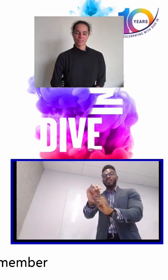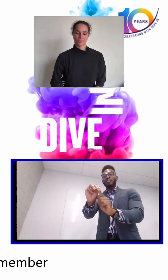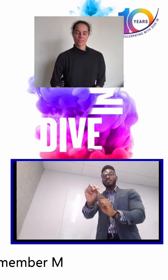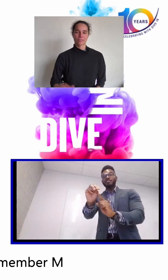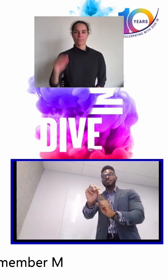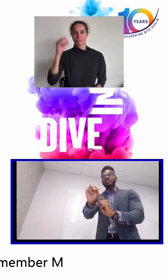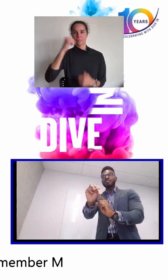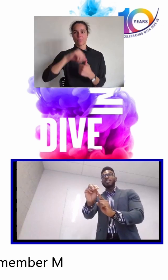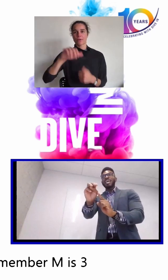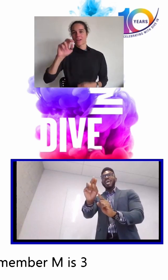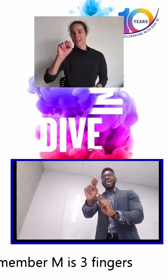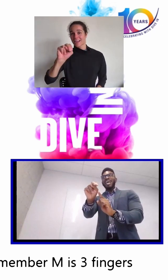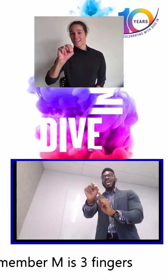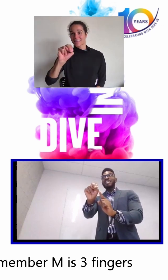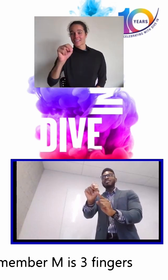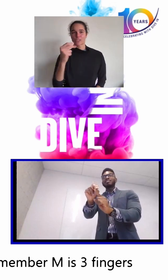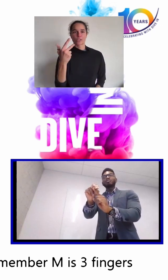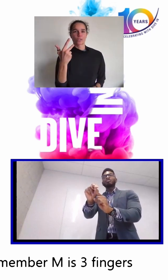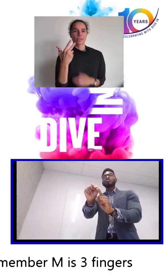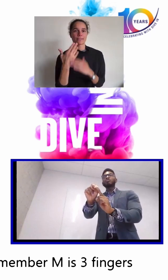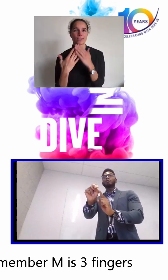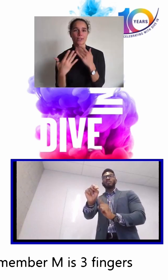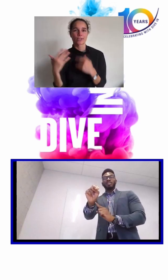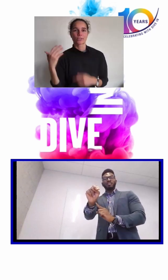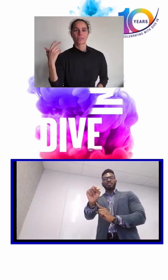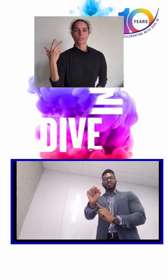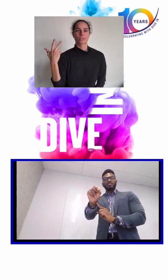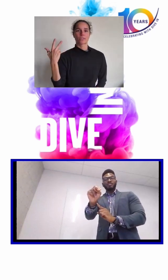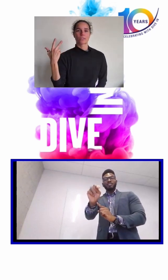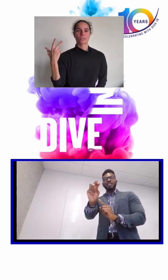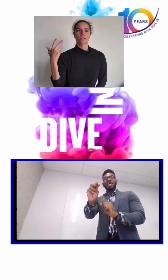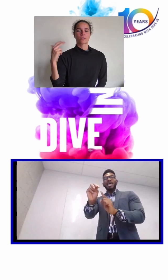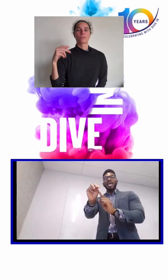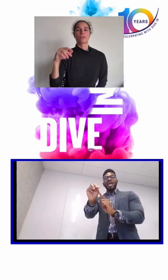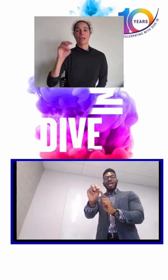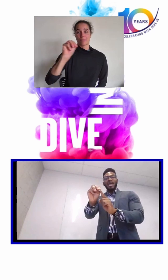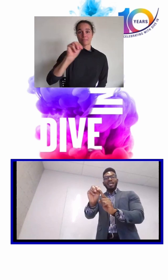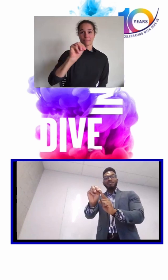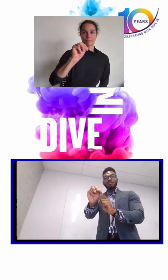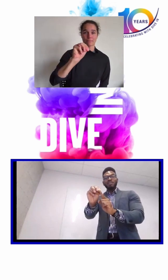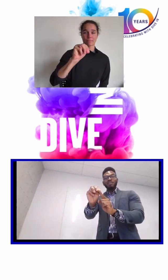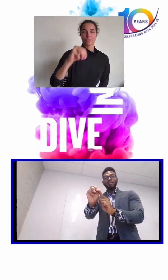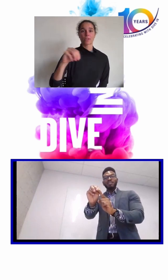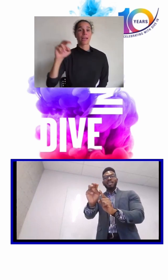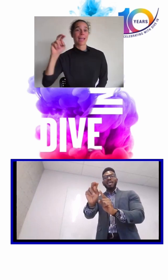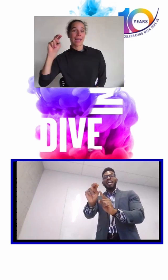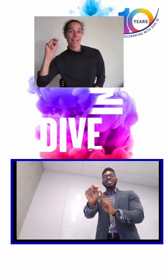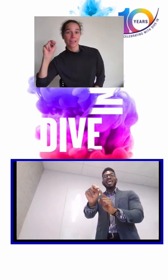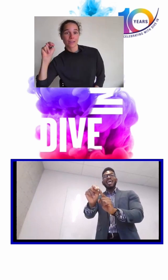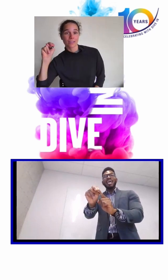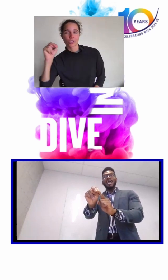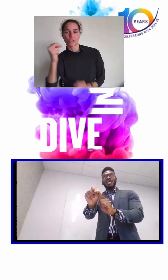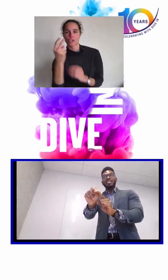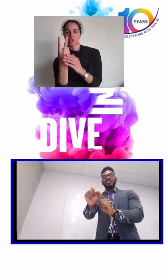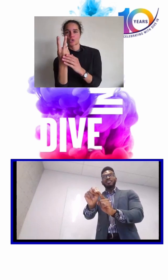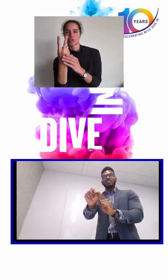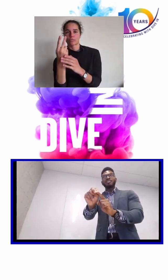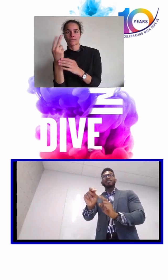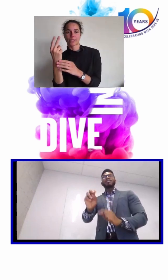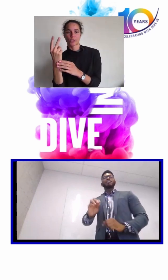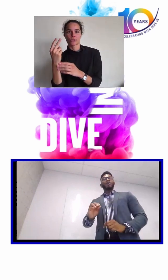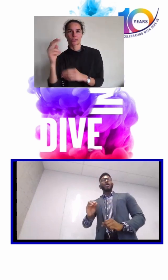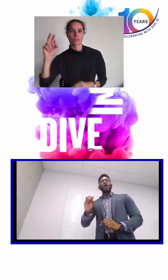three fingers, N two fingers. M and